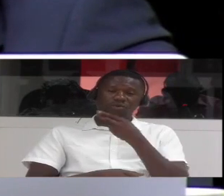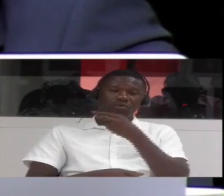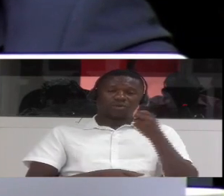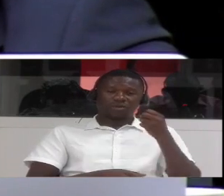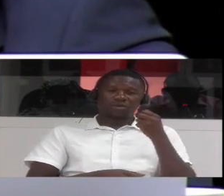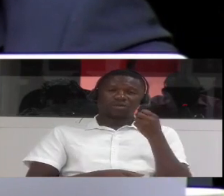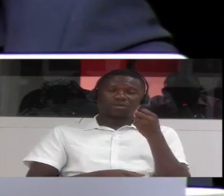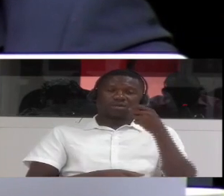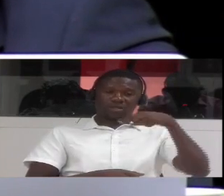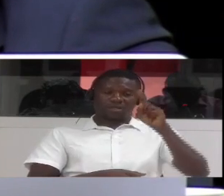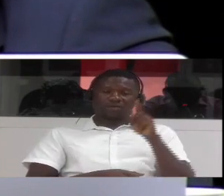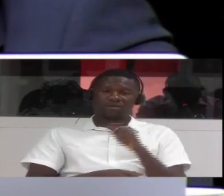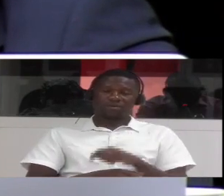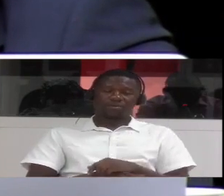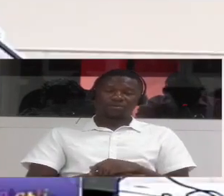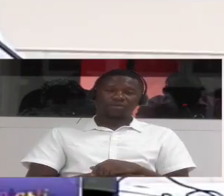Alota.